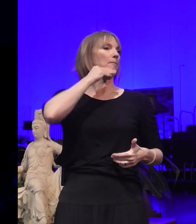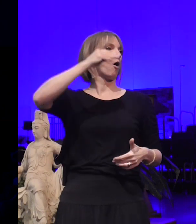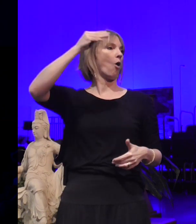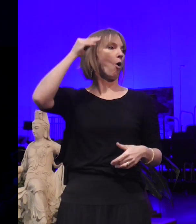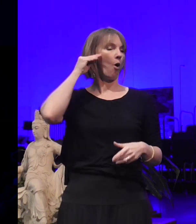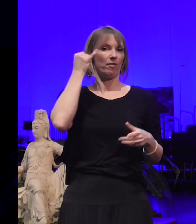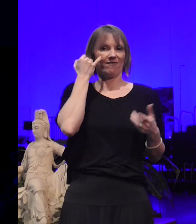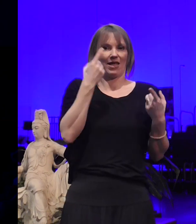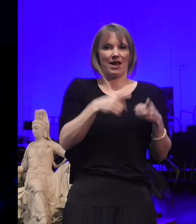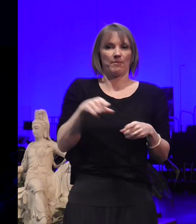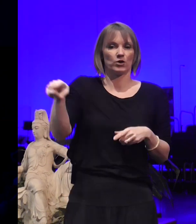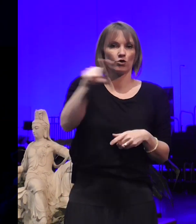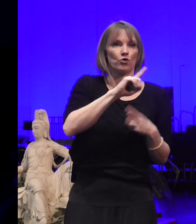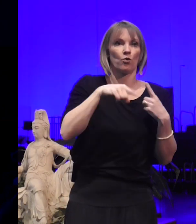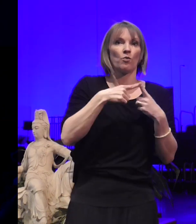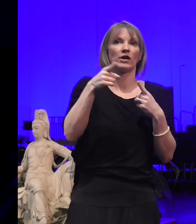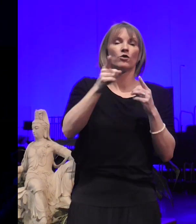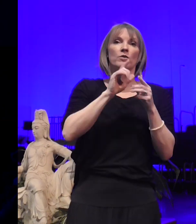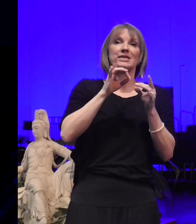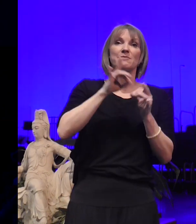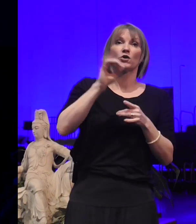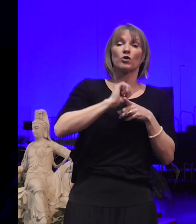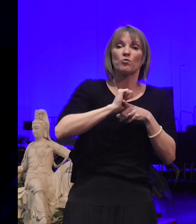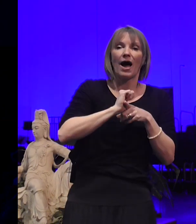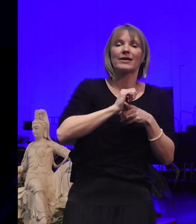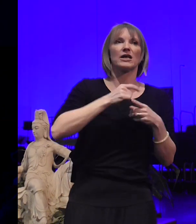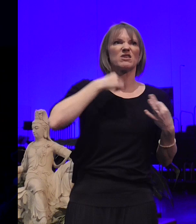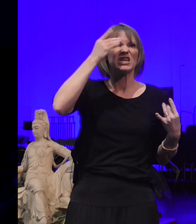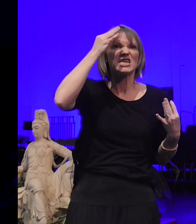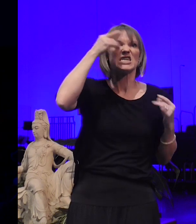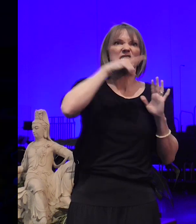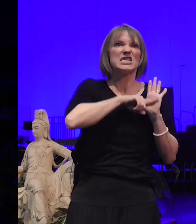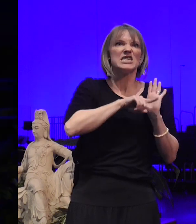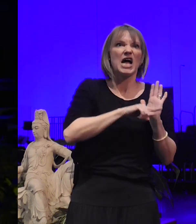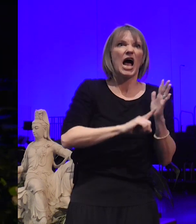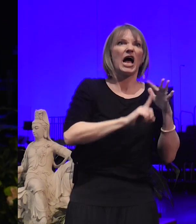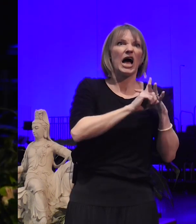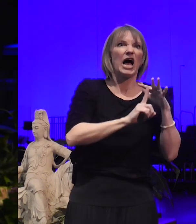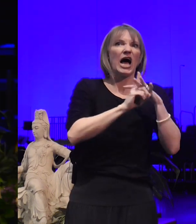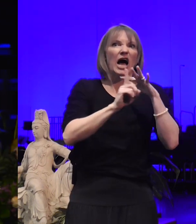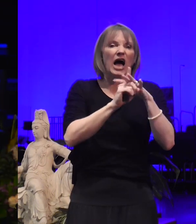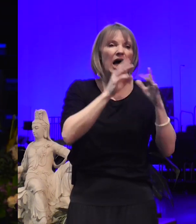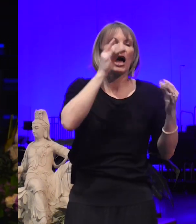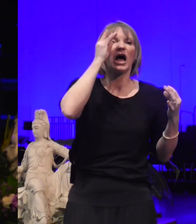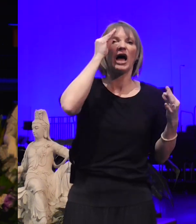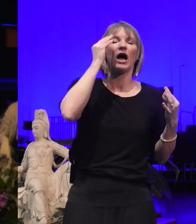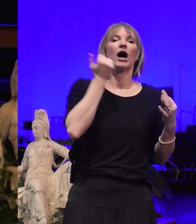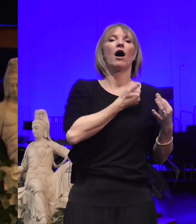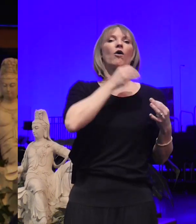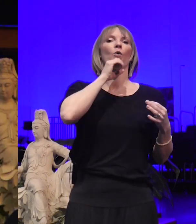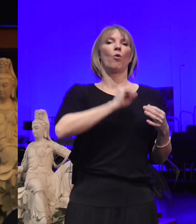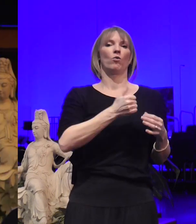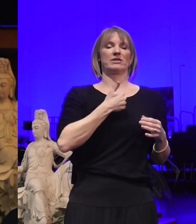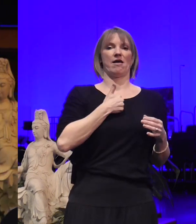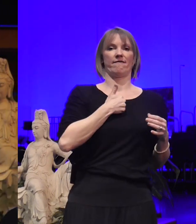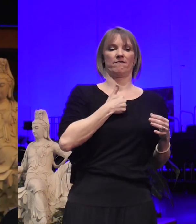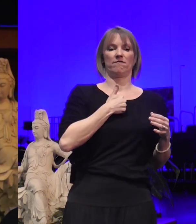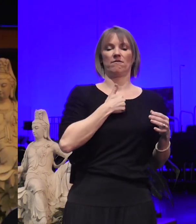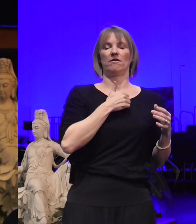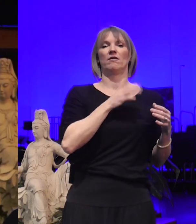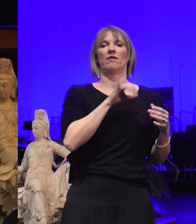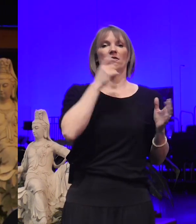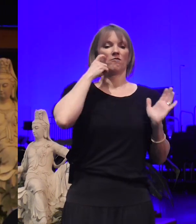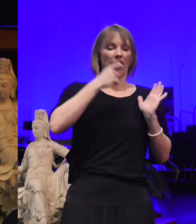right? We can see all that. We struggle. The stuff comes up, but it's our old self. It's